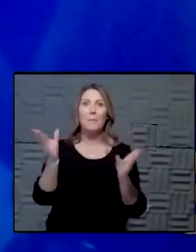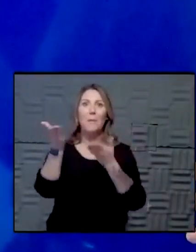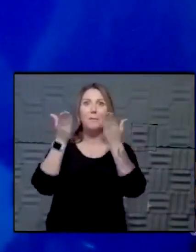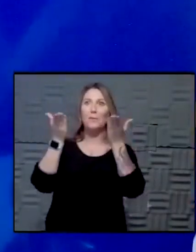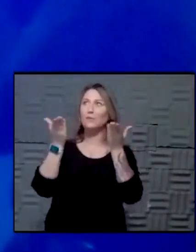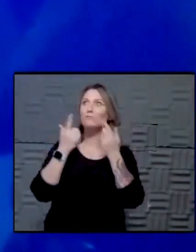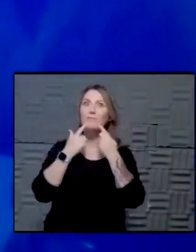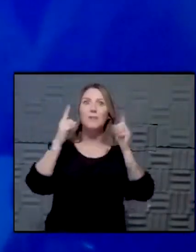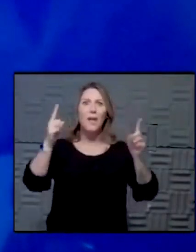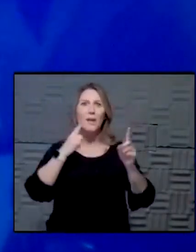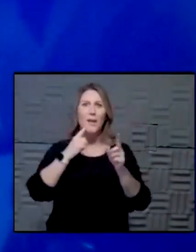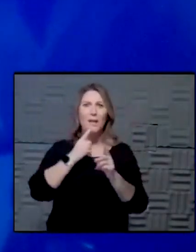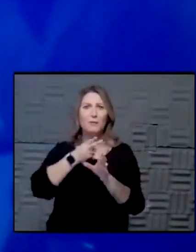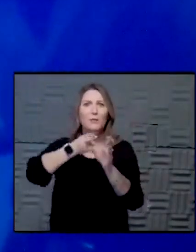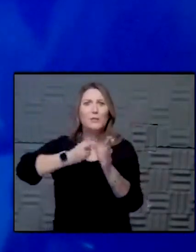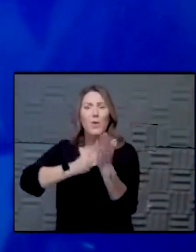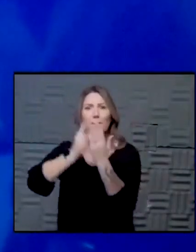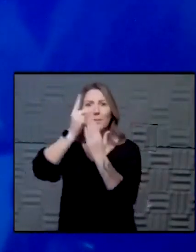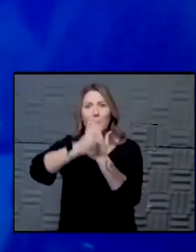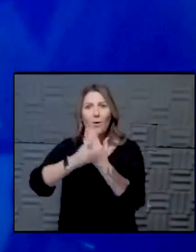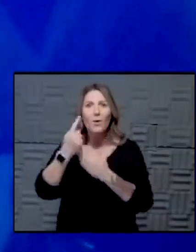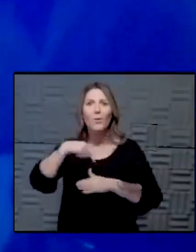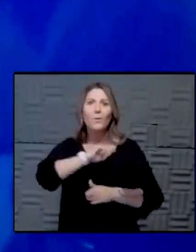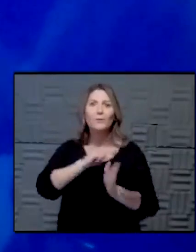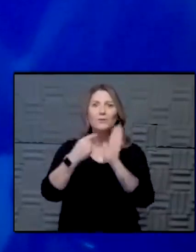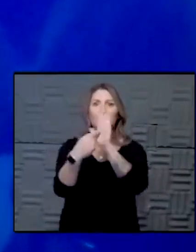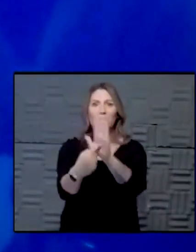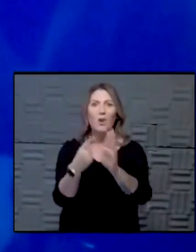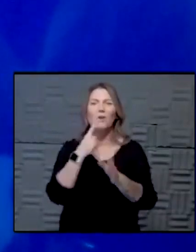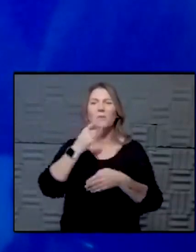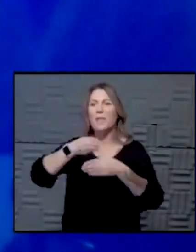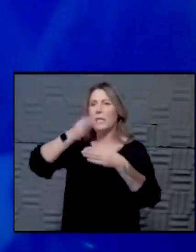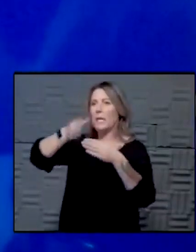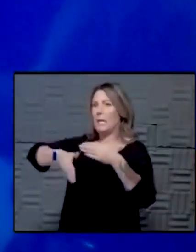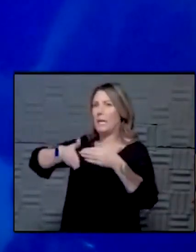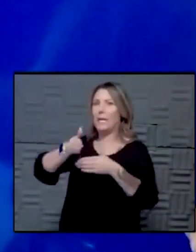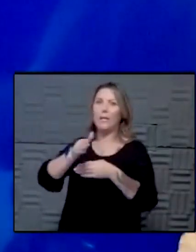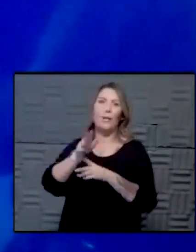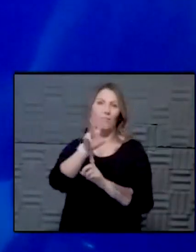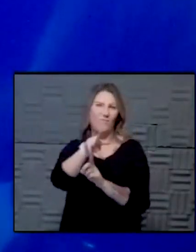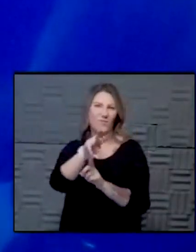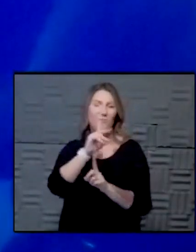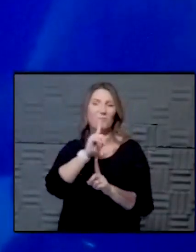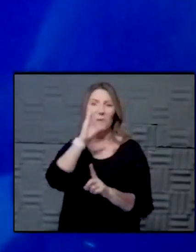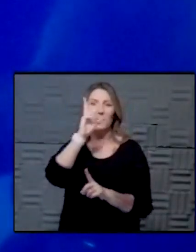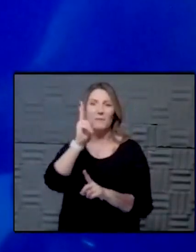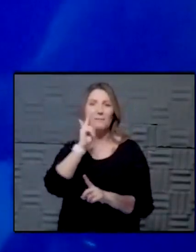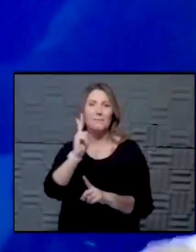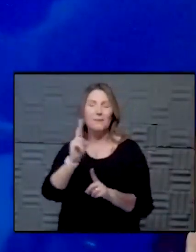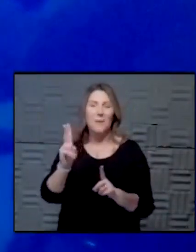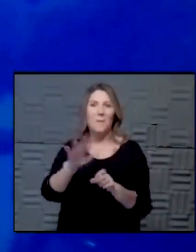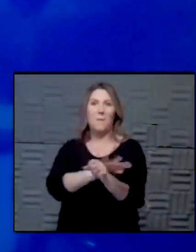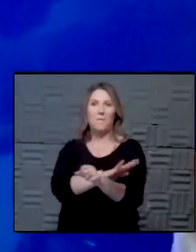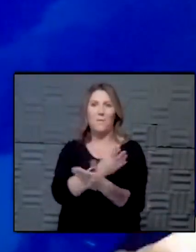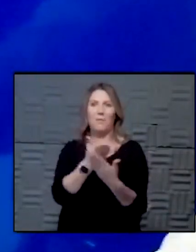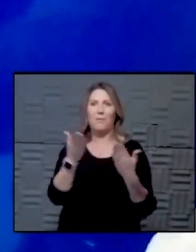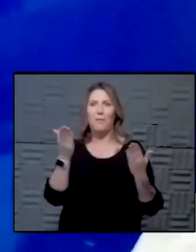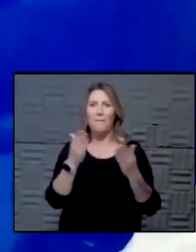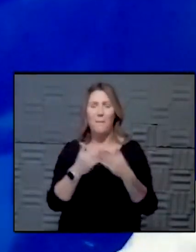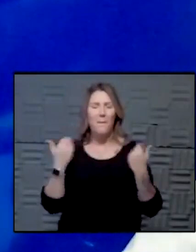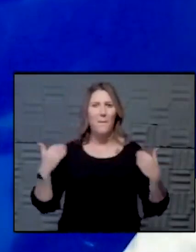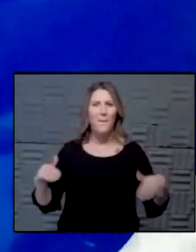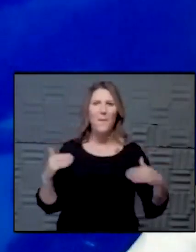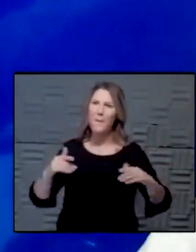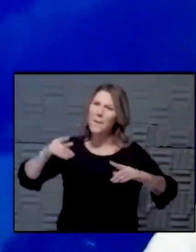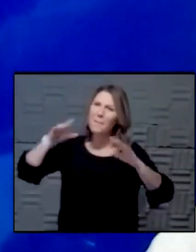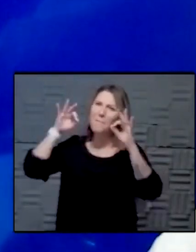or listening right now, we're going to show you that public service announcement. It's going to be toward the end of the show, so you'll see their whole thing. But man, you guys are you're right on